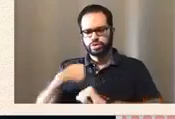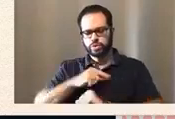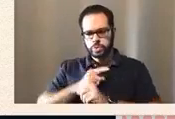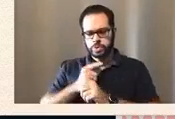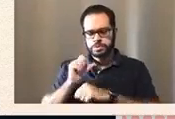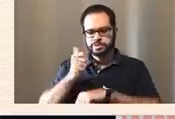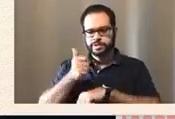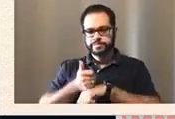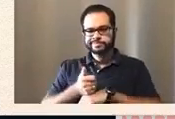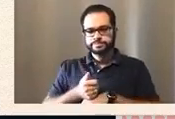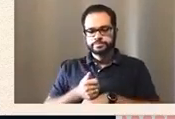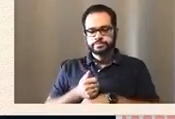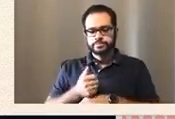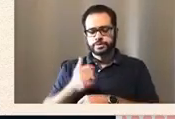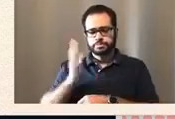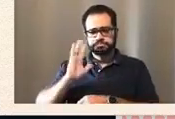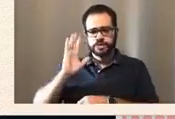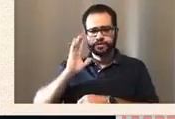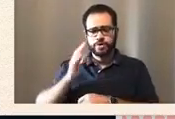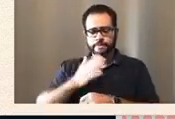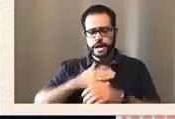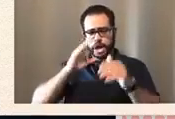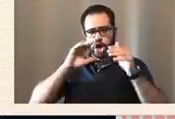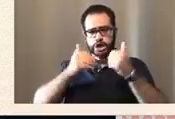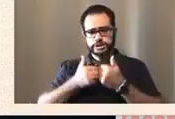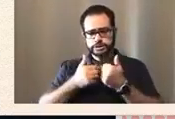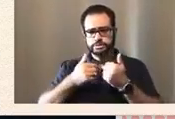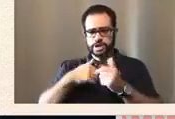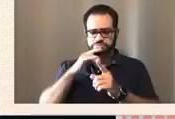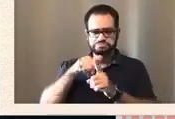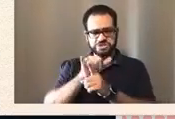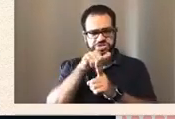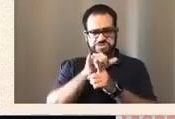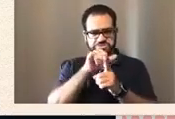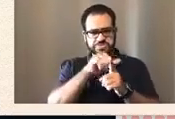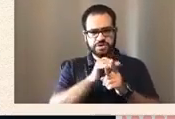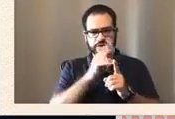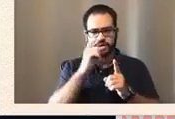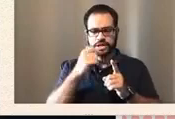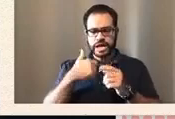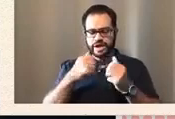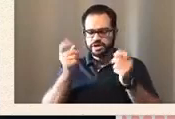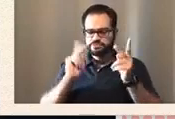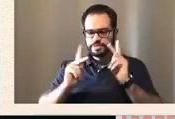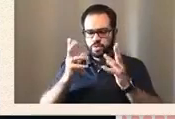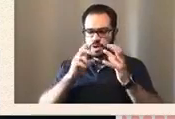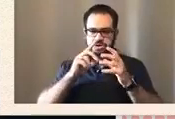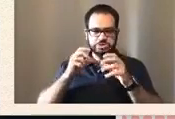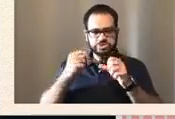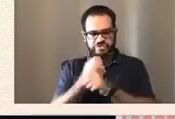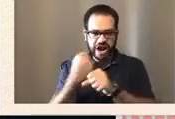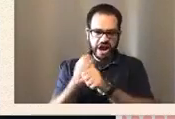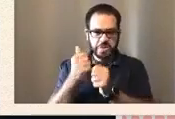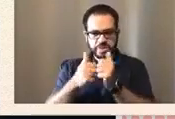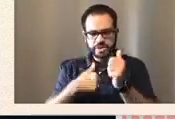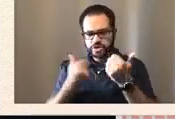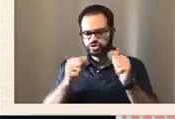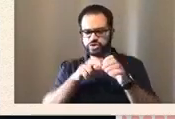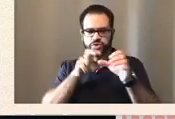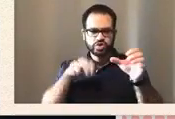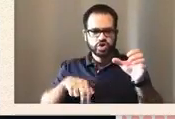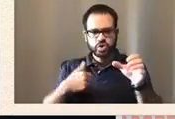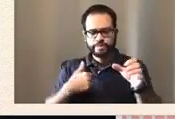getting bullied because of my autism. There were these gangs of kids that just wanted to rip me apart and were trying to exclude me. And